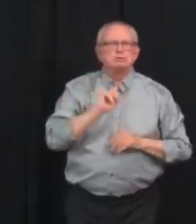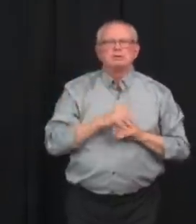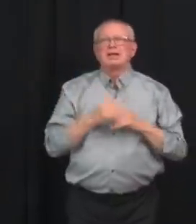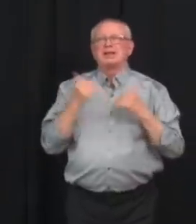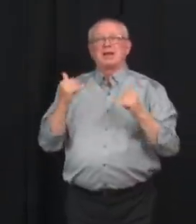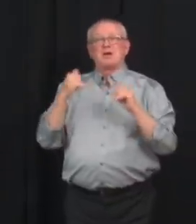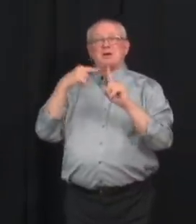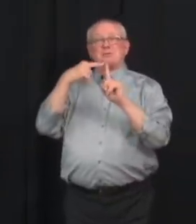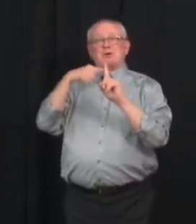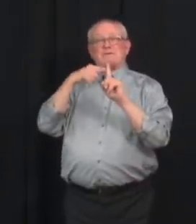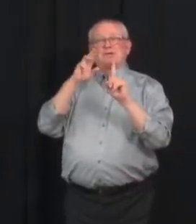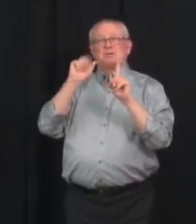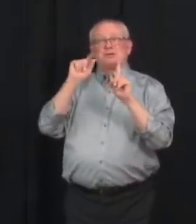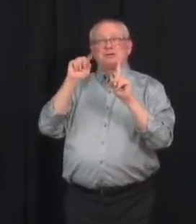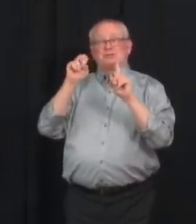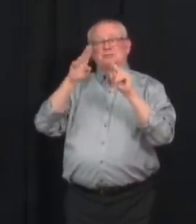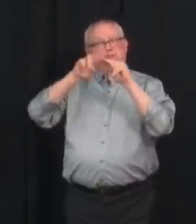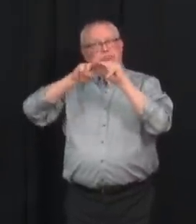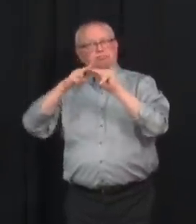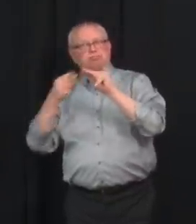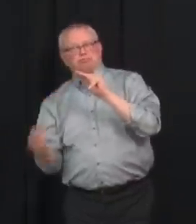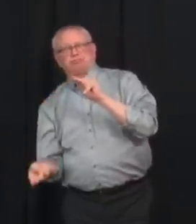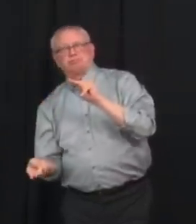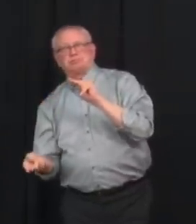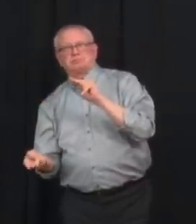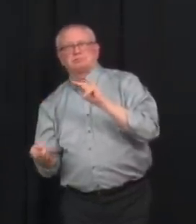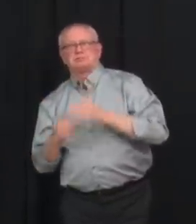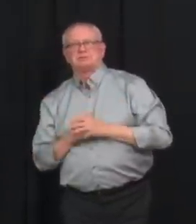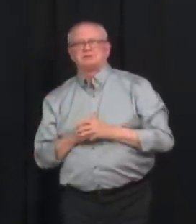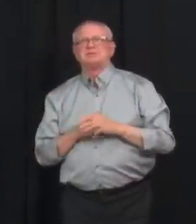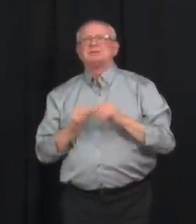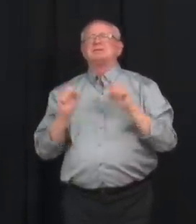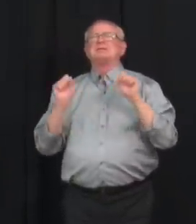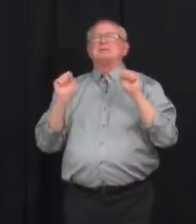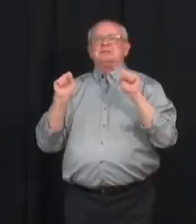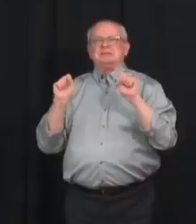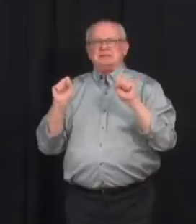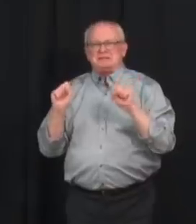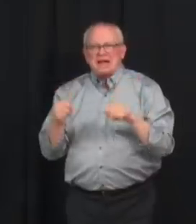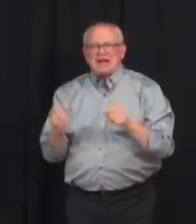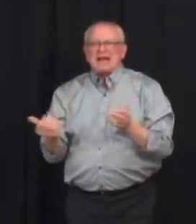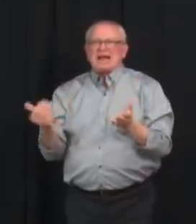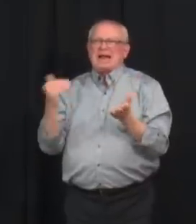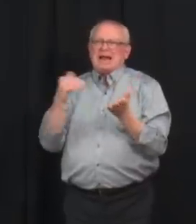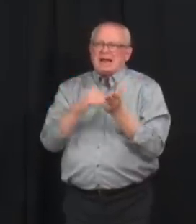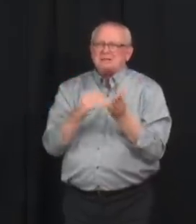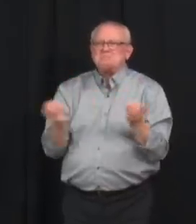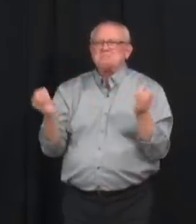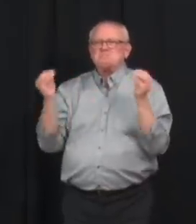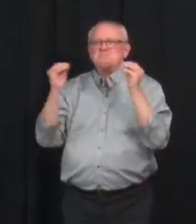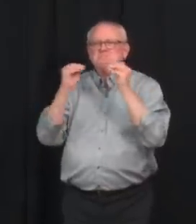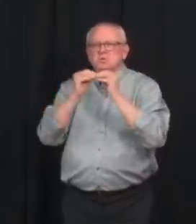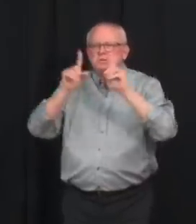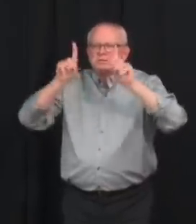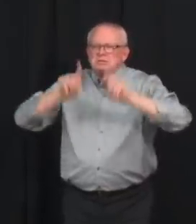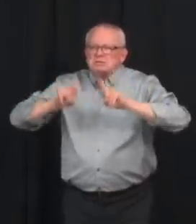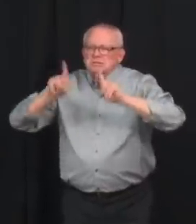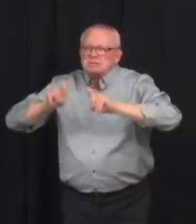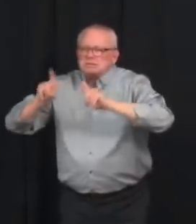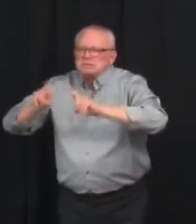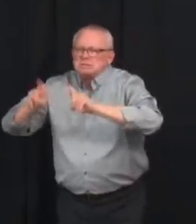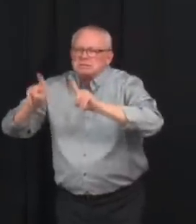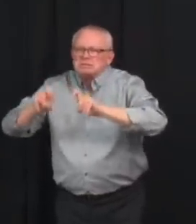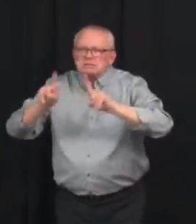once again expand our screening approach. Starting today, all positive test results in Alberta will undergo